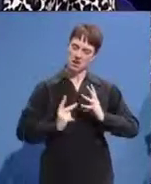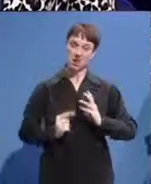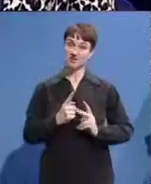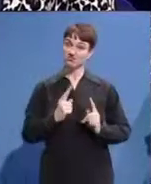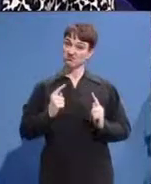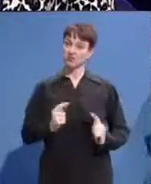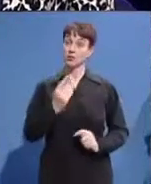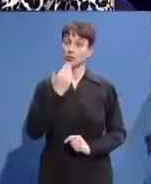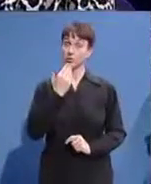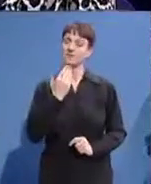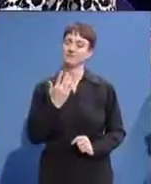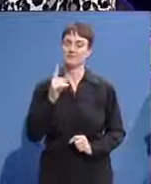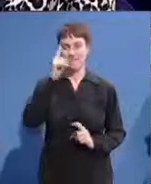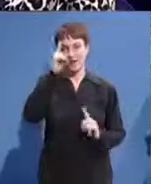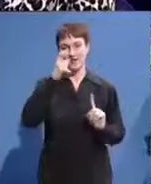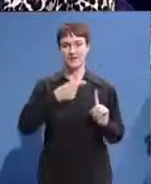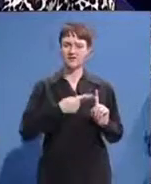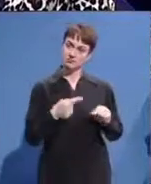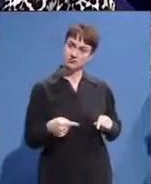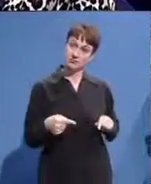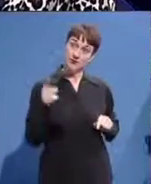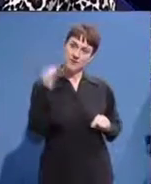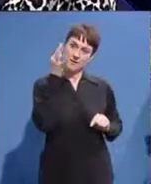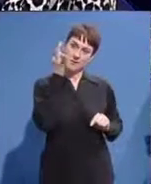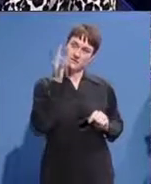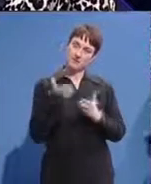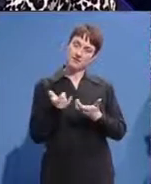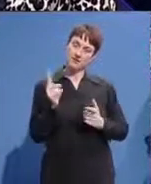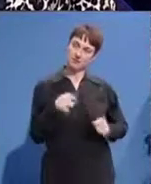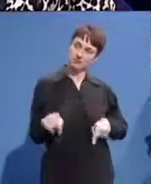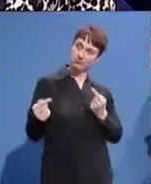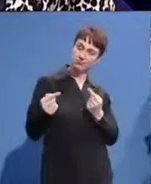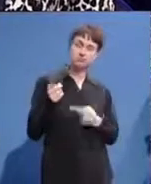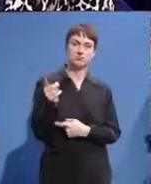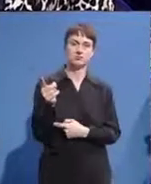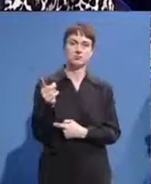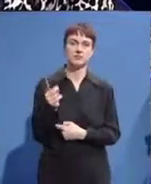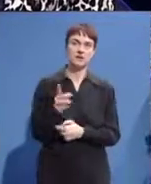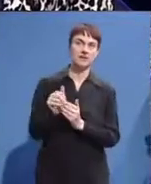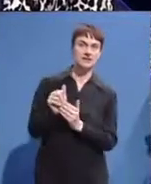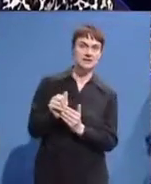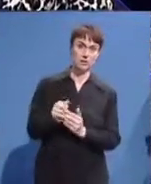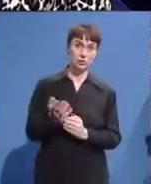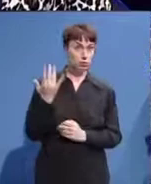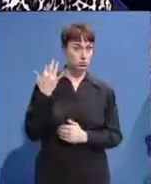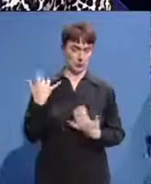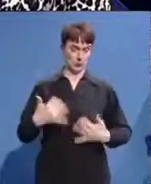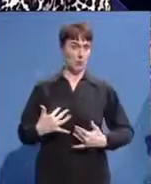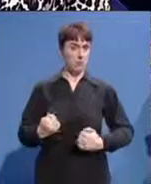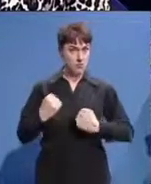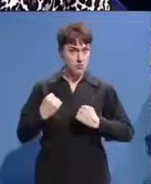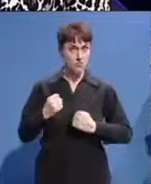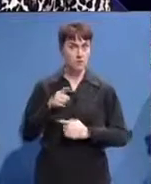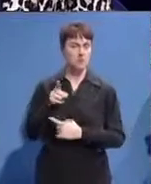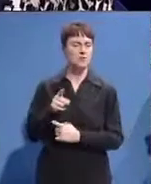move by Nelson Mandela, challenging the state head and leaders, because the government at the time was very powerful. So why was